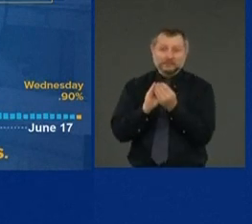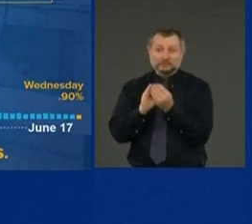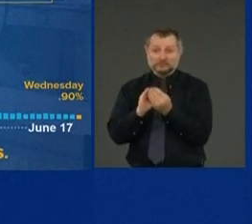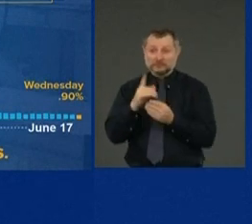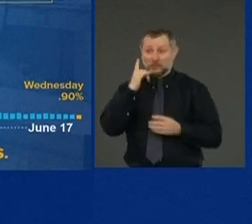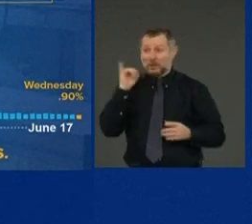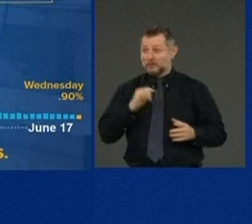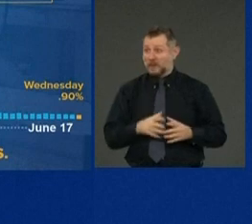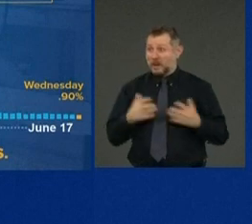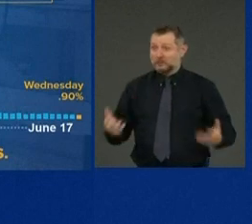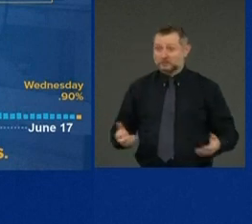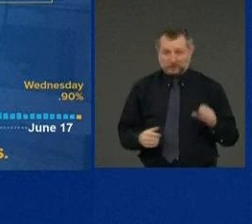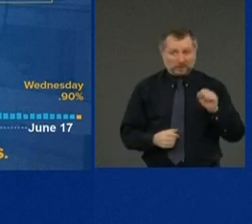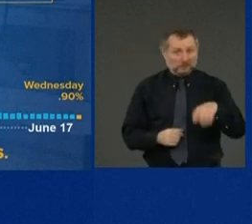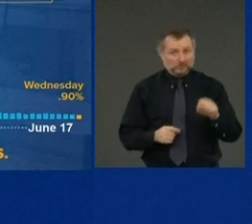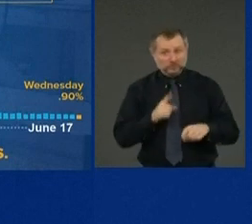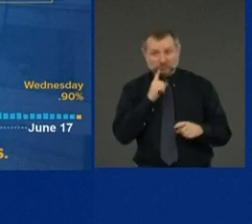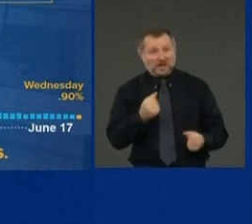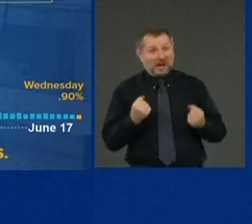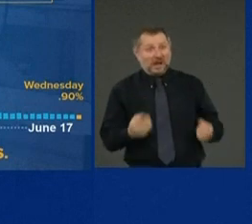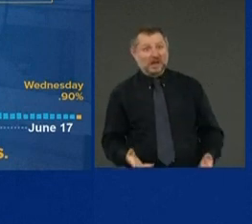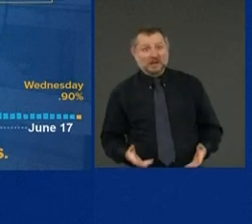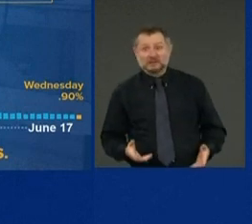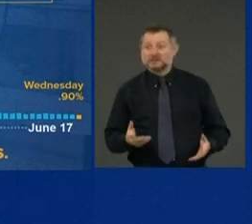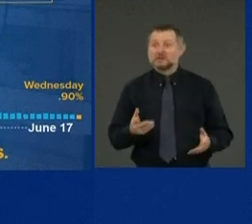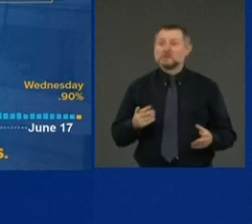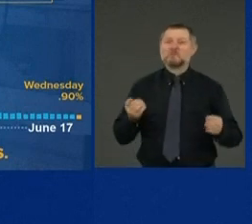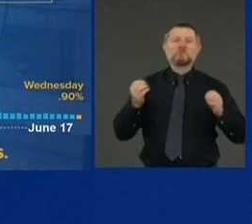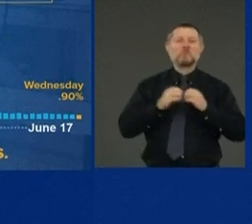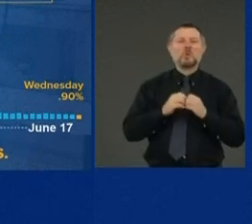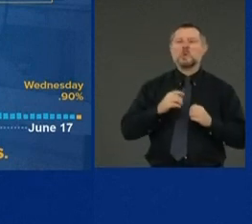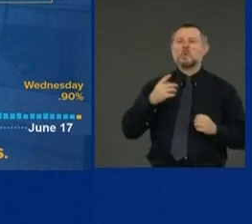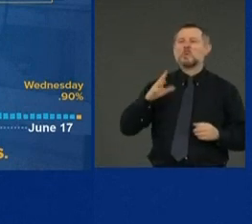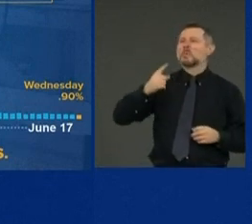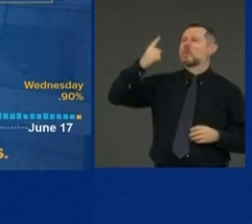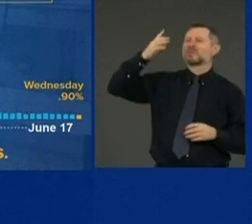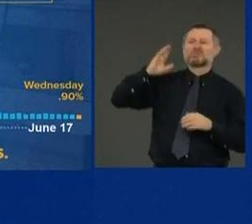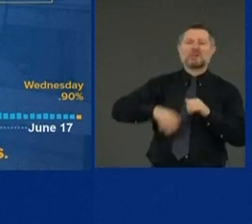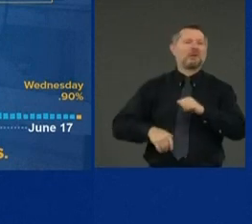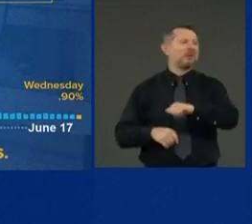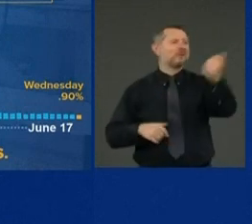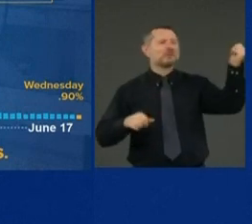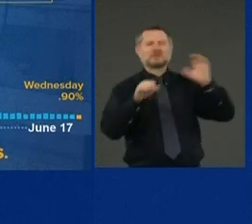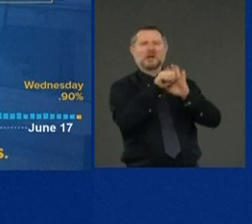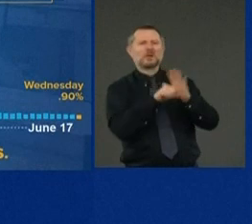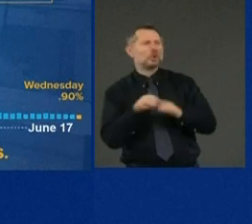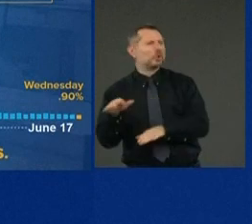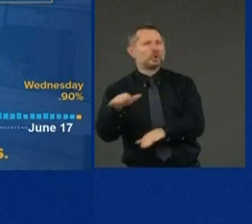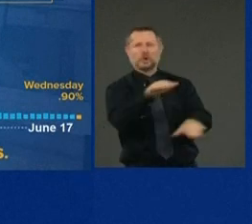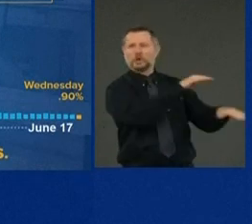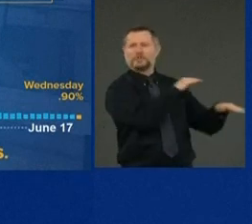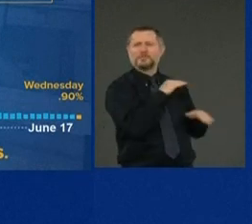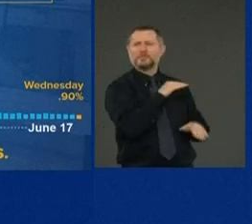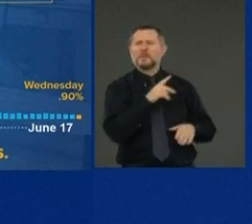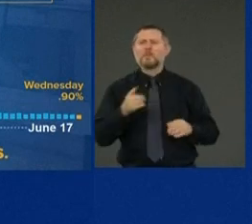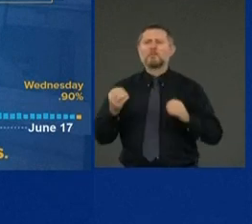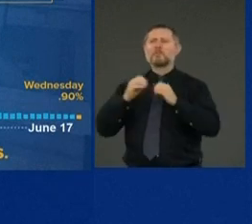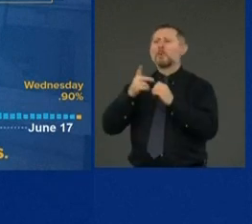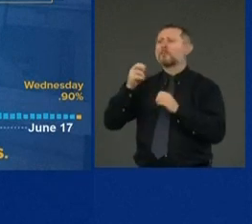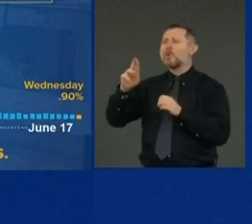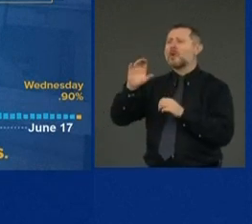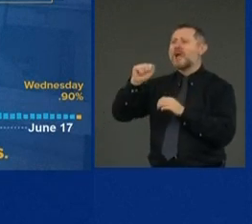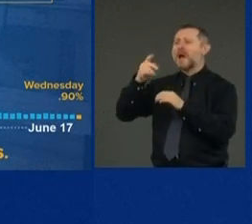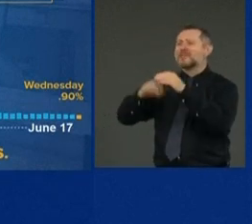It is. It's more than any state, more per capita than any state, more than any country